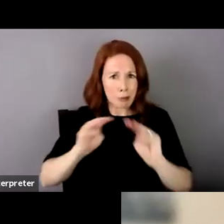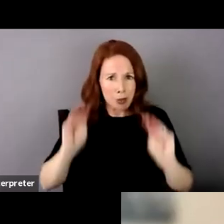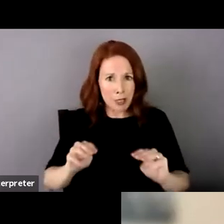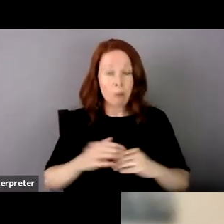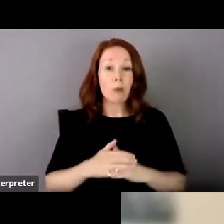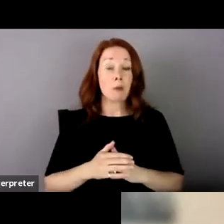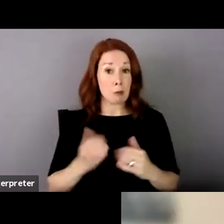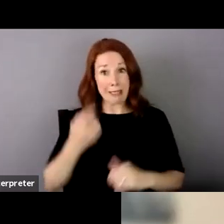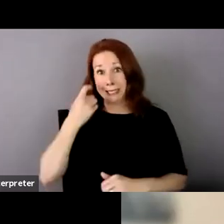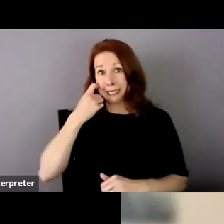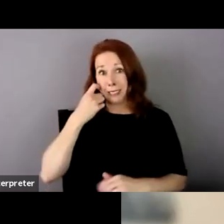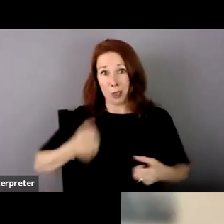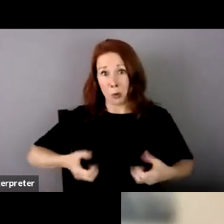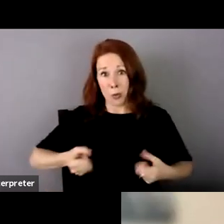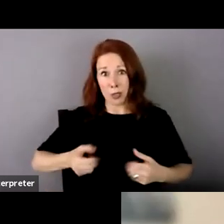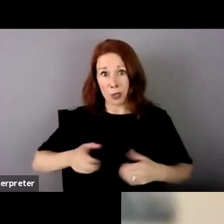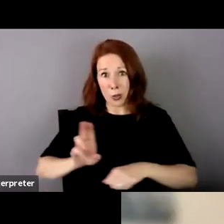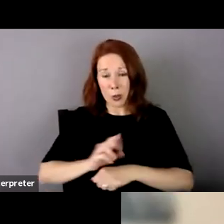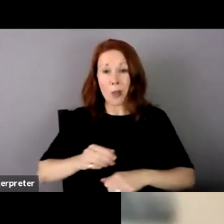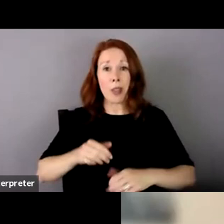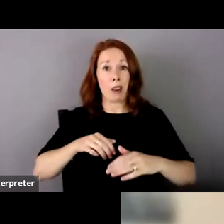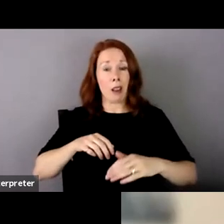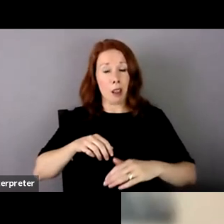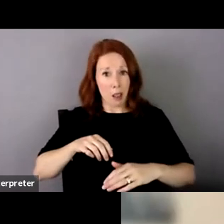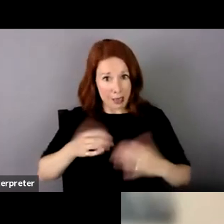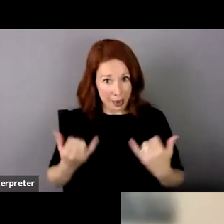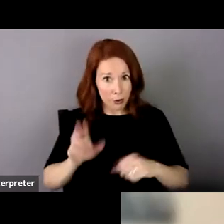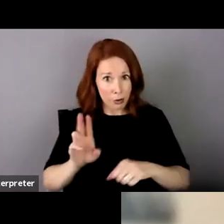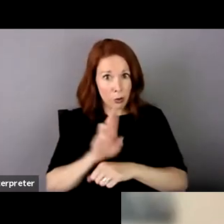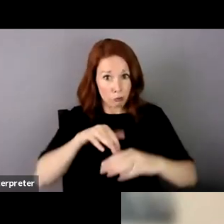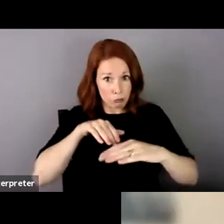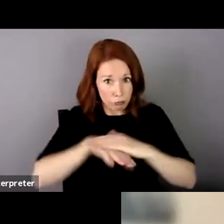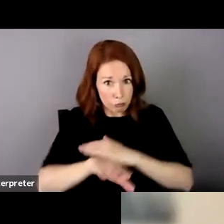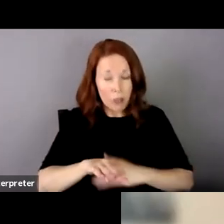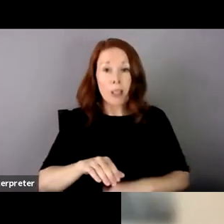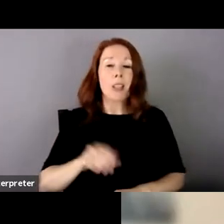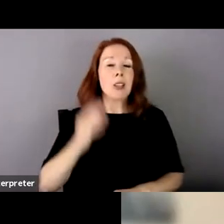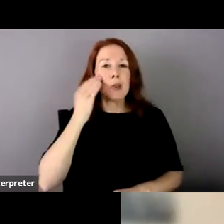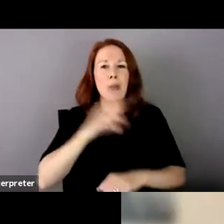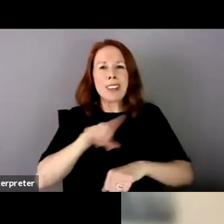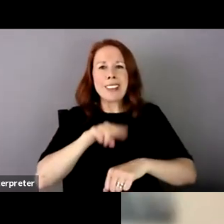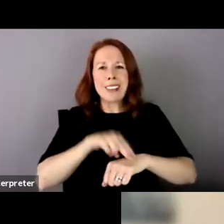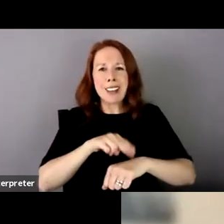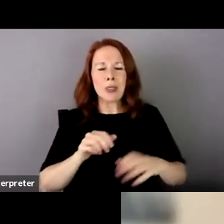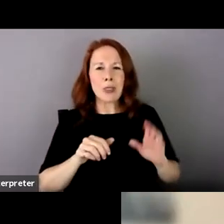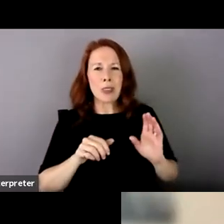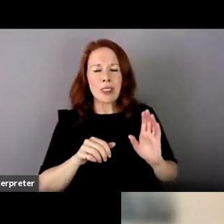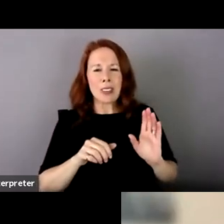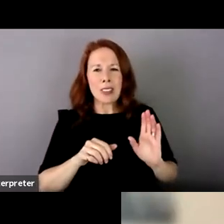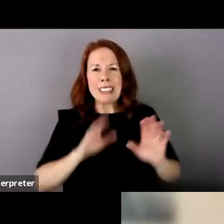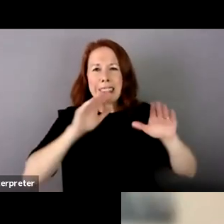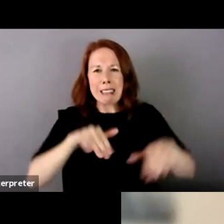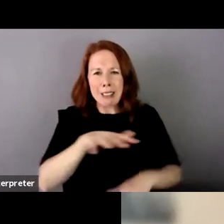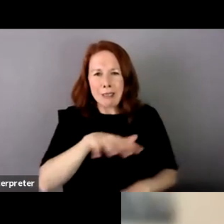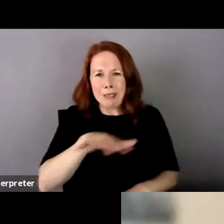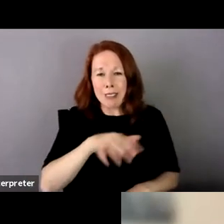wheelchair that I realized in the natural history area next to the sort of sea anemones and the little pond, there's an